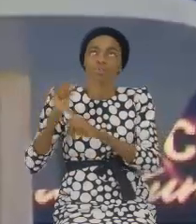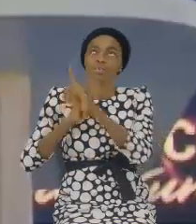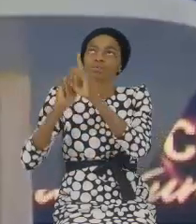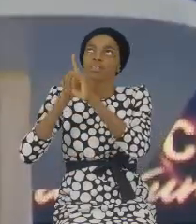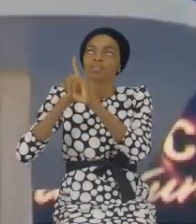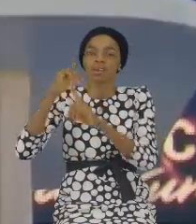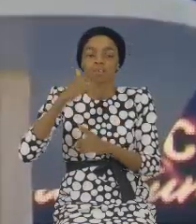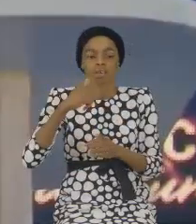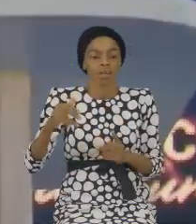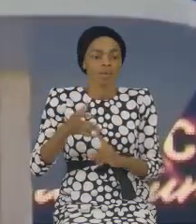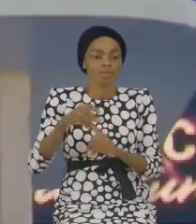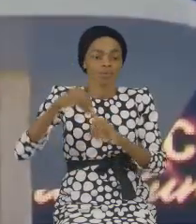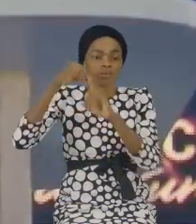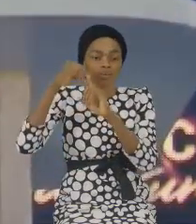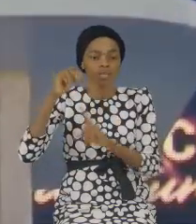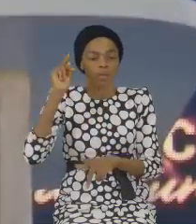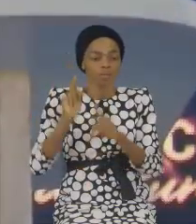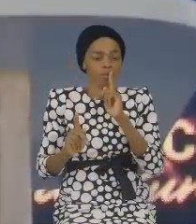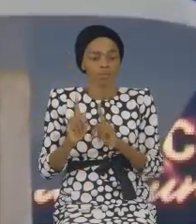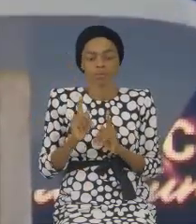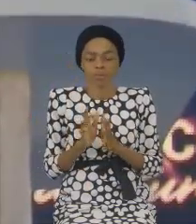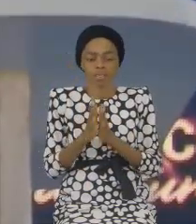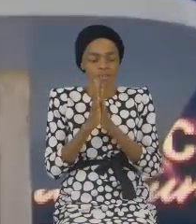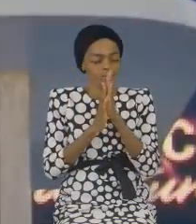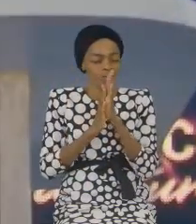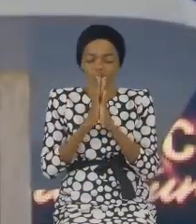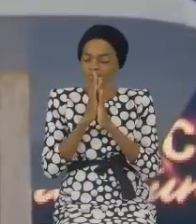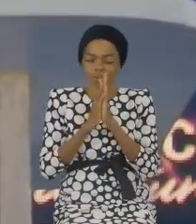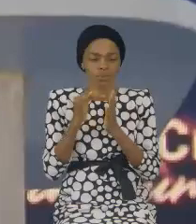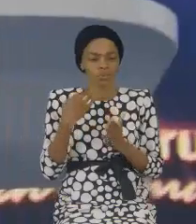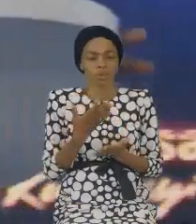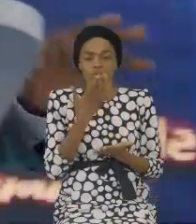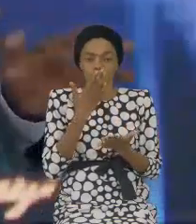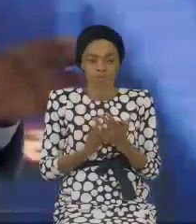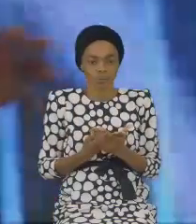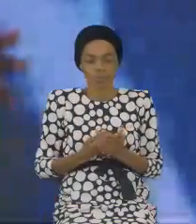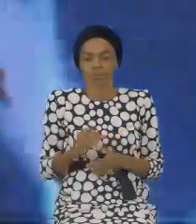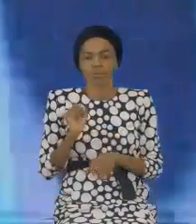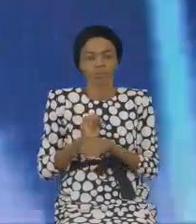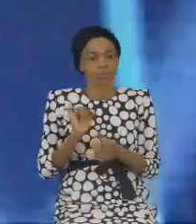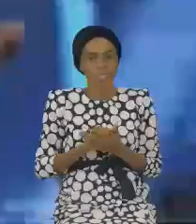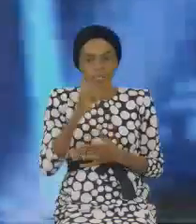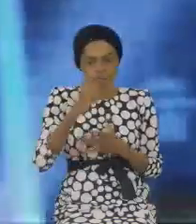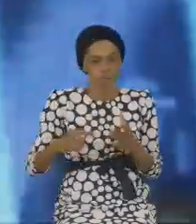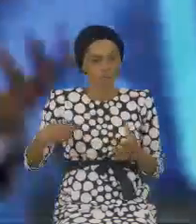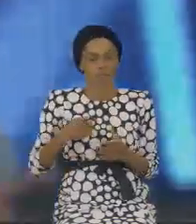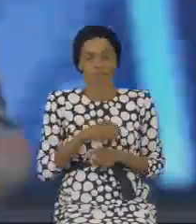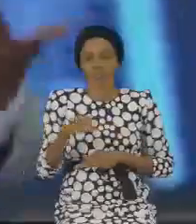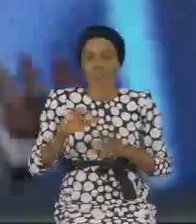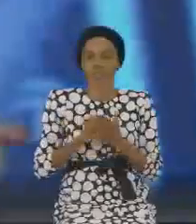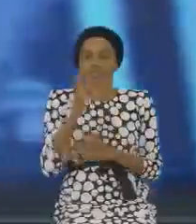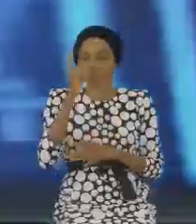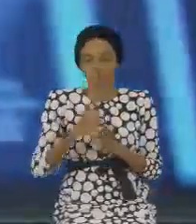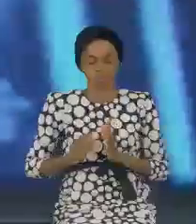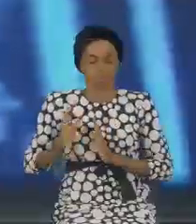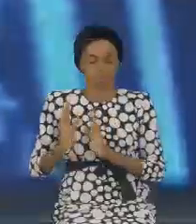peculiar people, zealous of good works. Well, that's what we do. That's what we prepare the